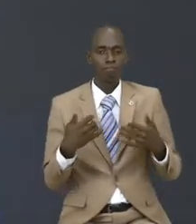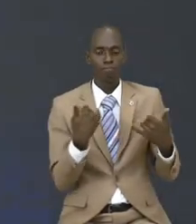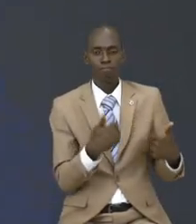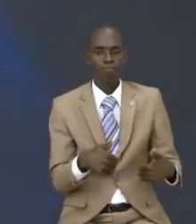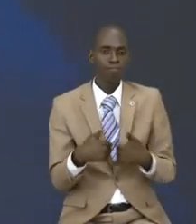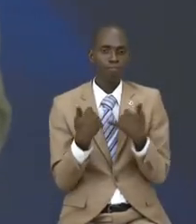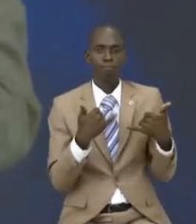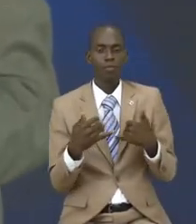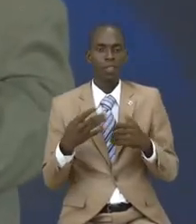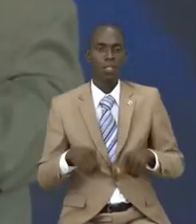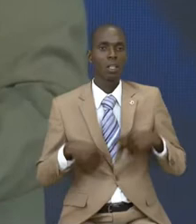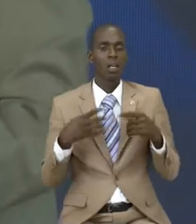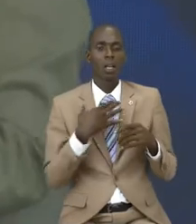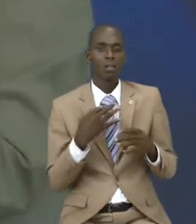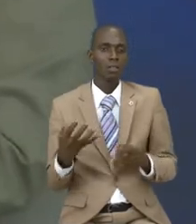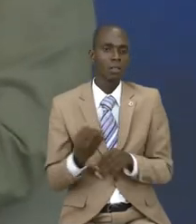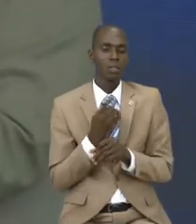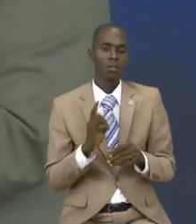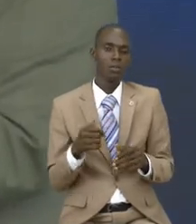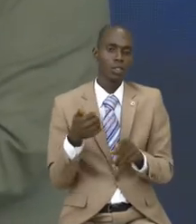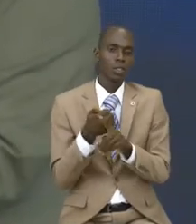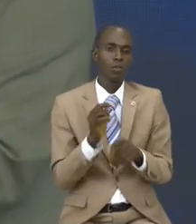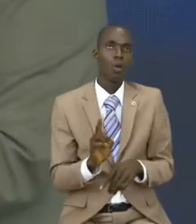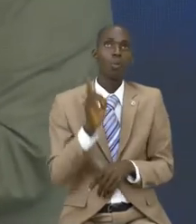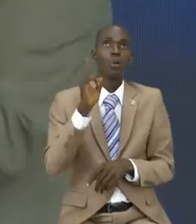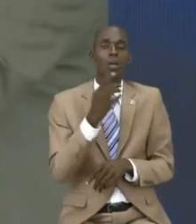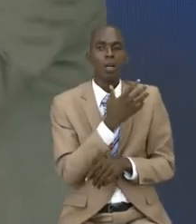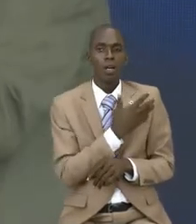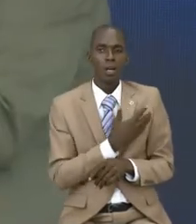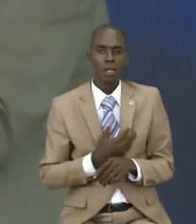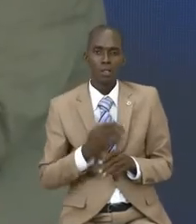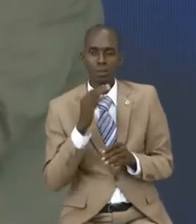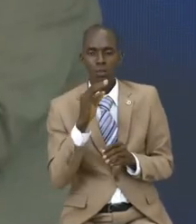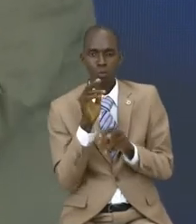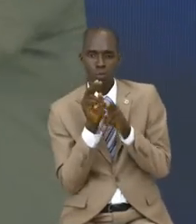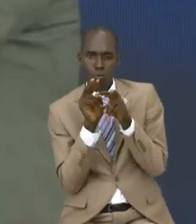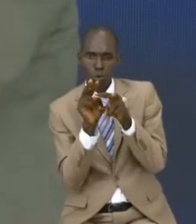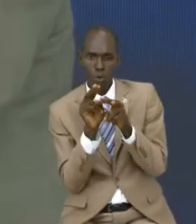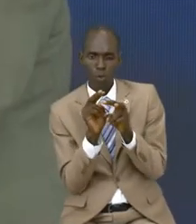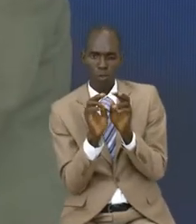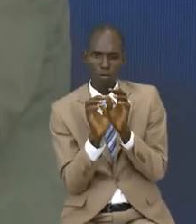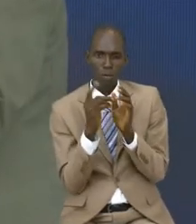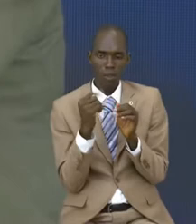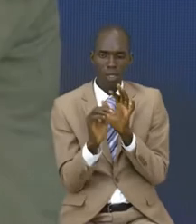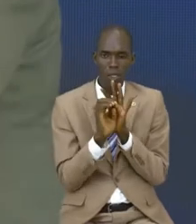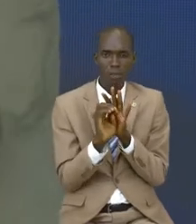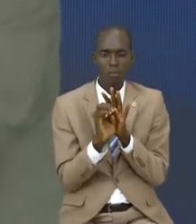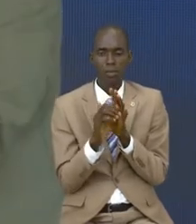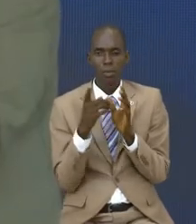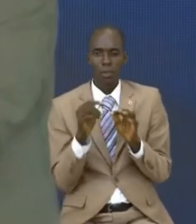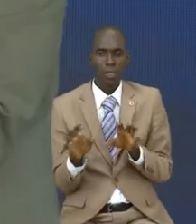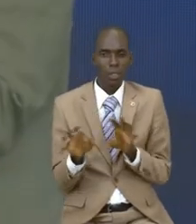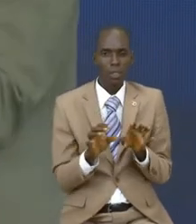keeps himself up, and you model your action, you model your